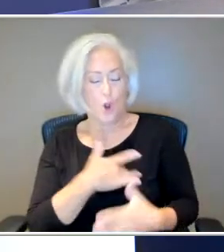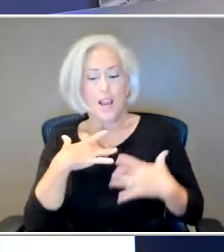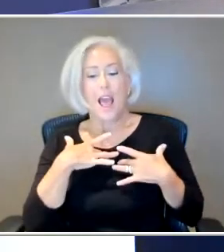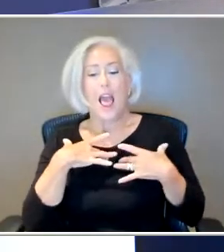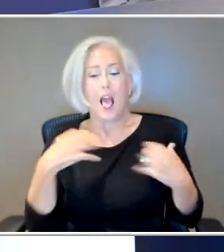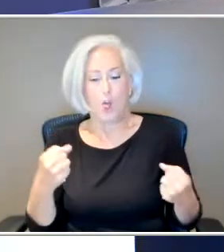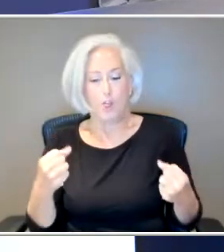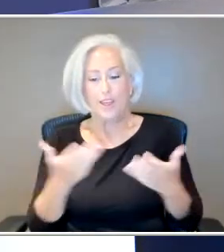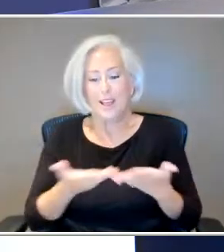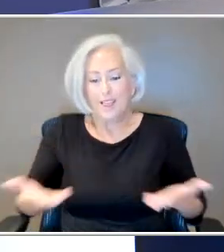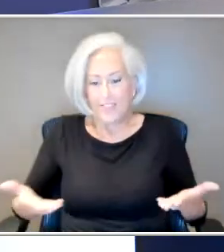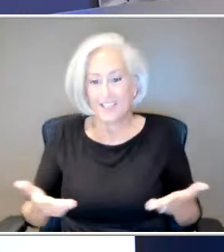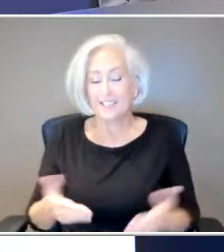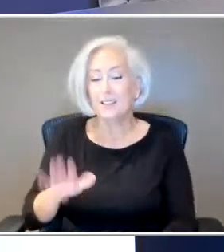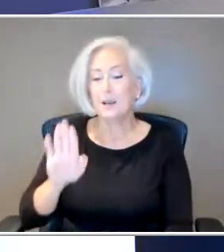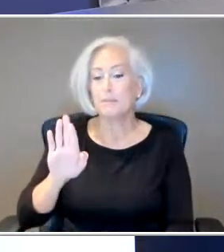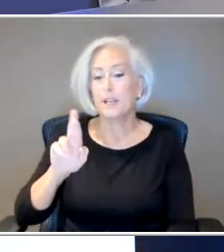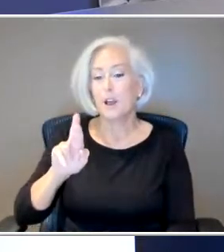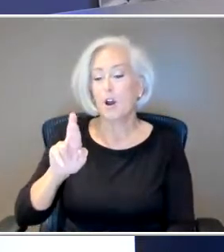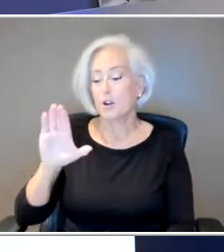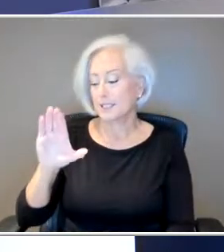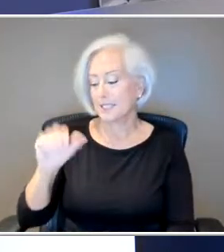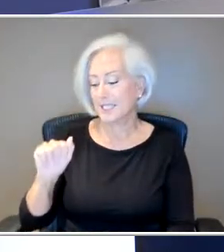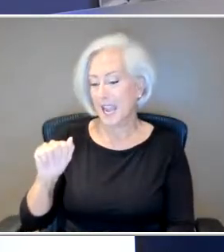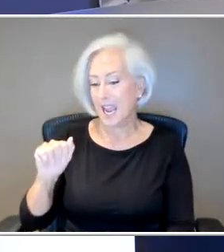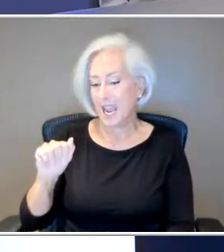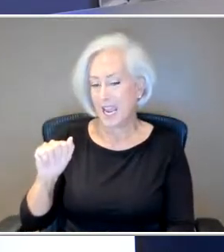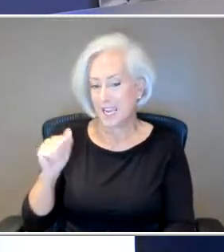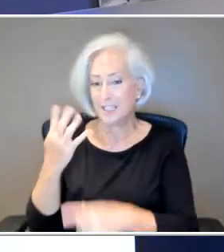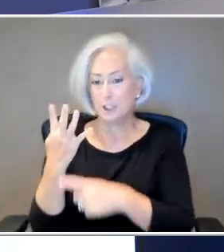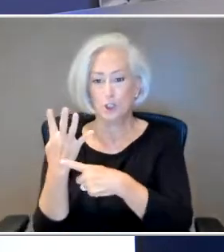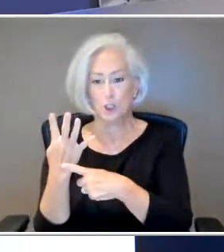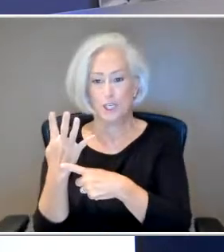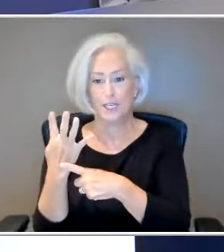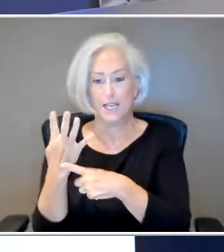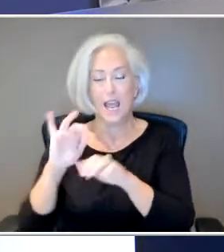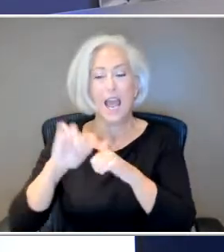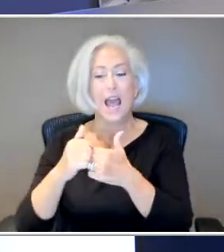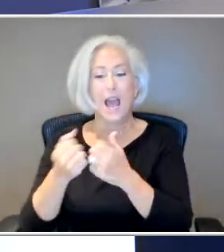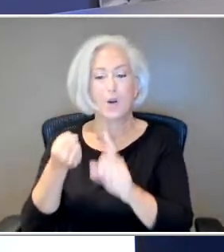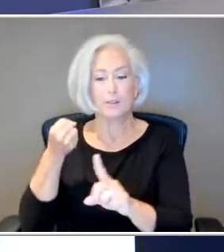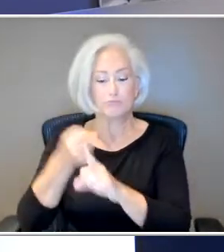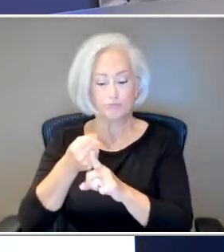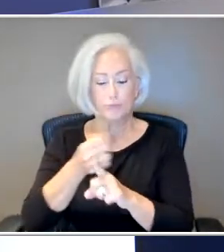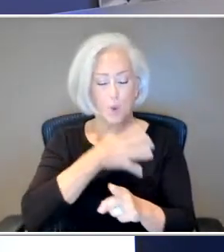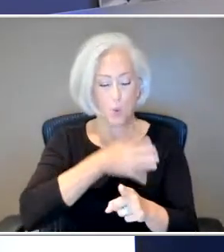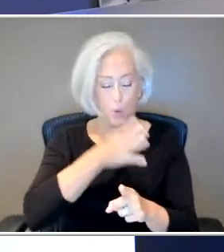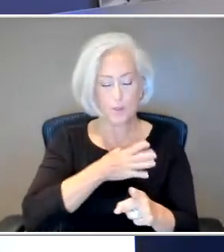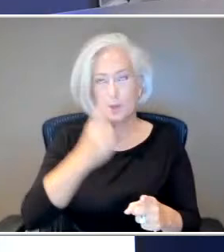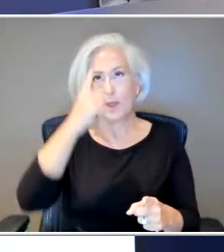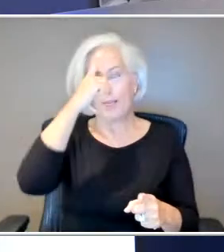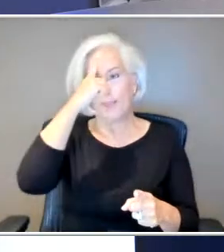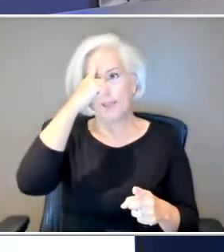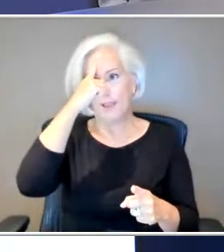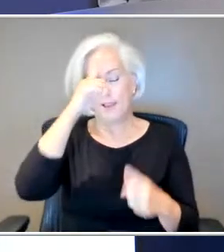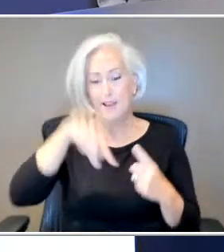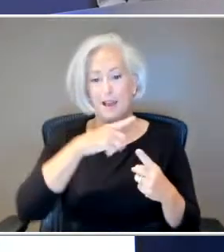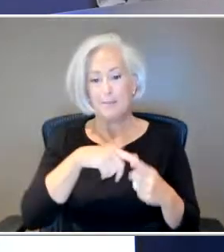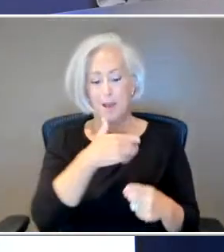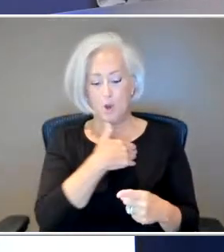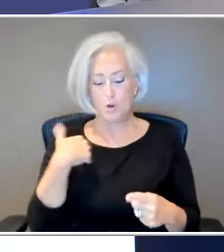talked about BRCA, BRCA gene here on the program, how it impacts women. That's maybe what we naturally think about when we think about breast